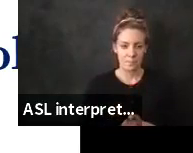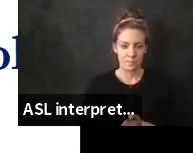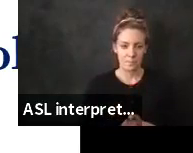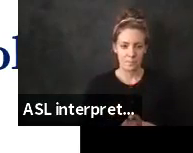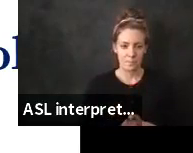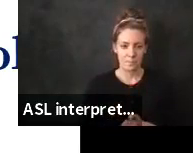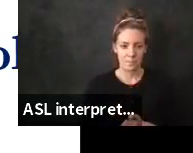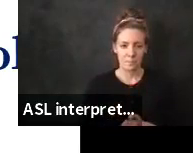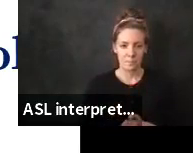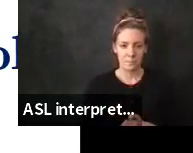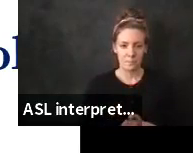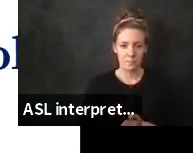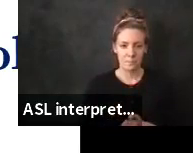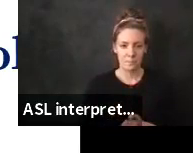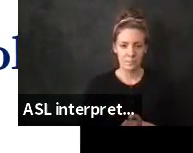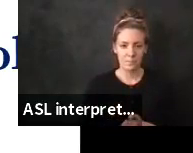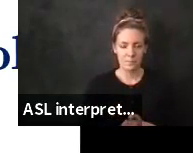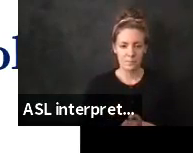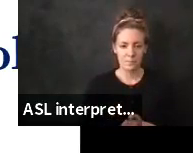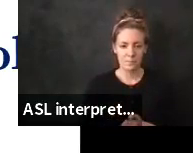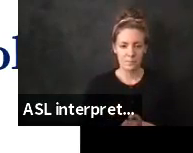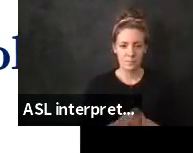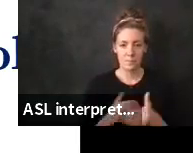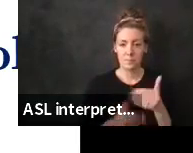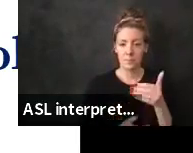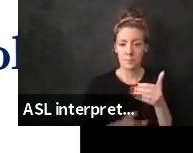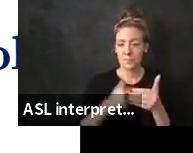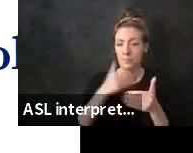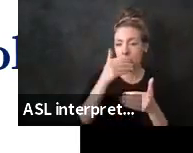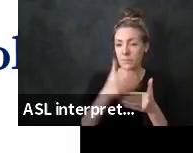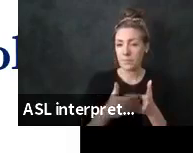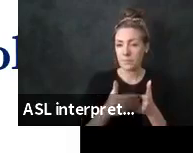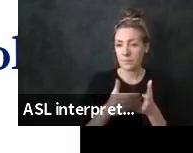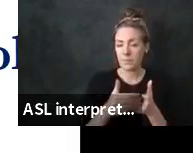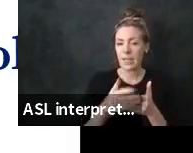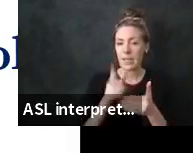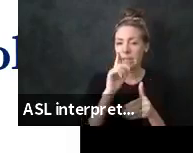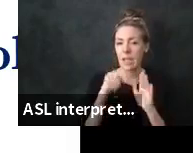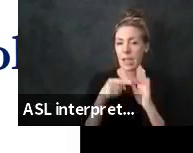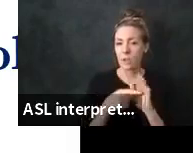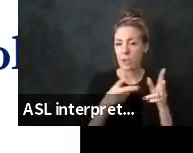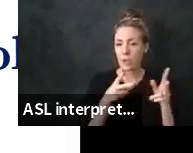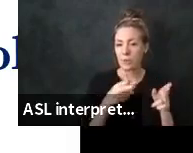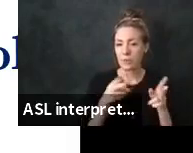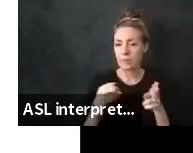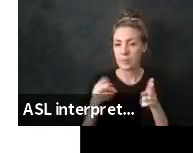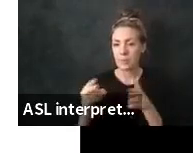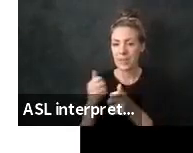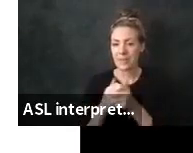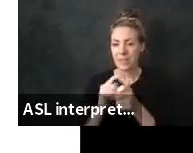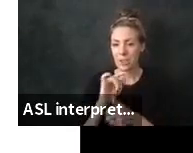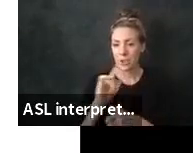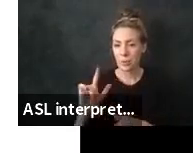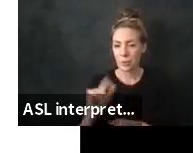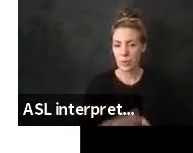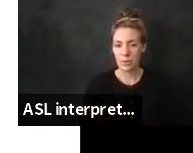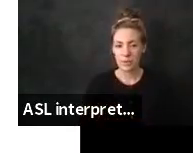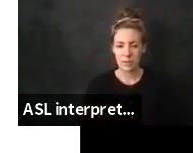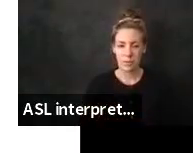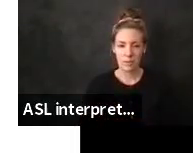On the next upcoming screens, I'm going to show quick snapshots of each of these tools.